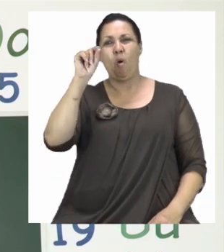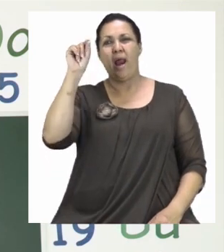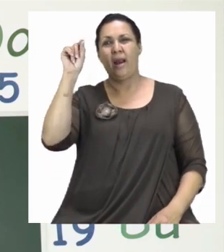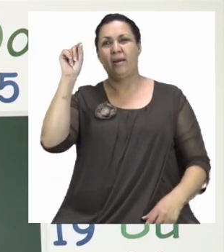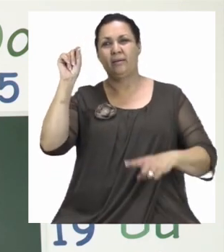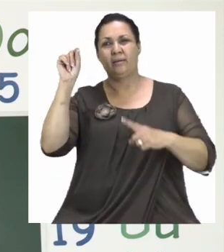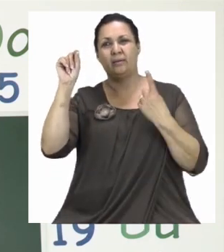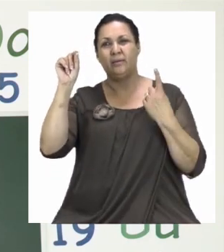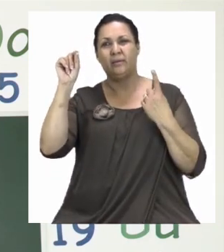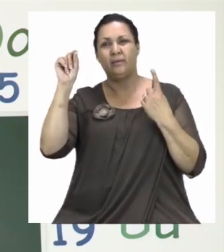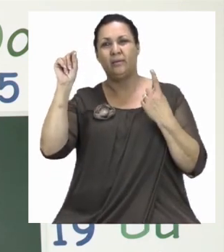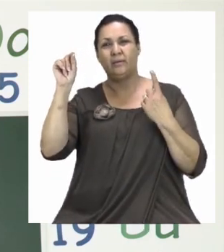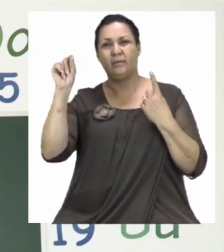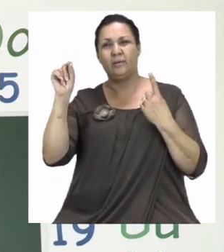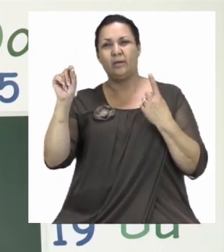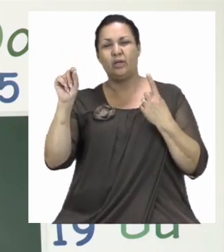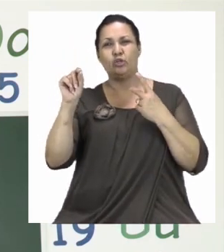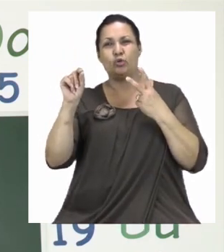1,